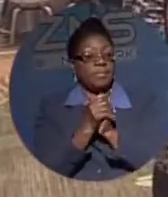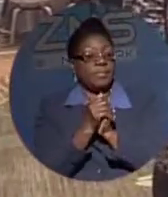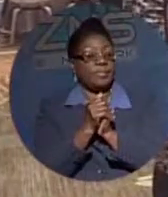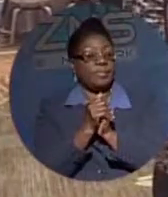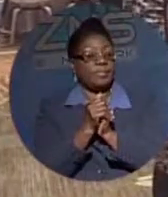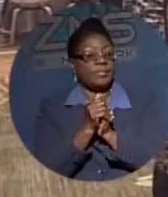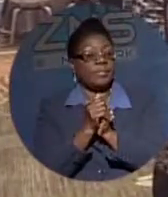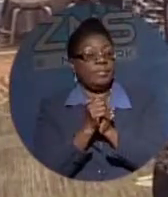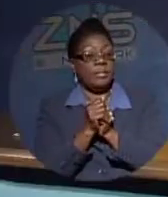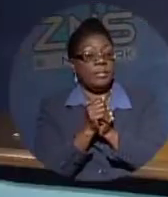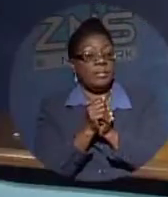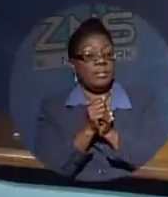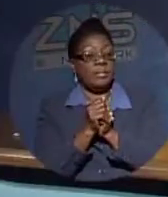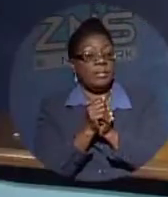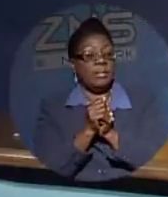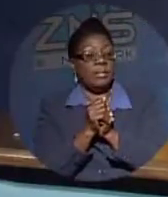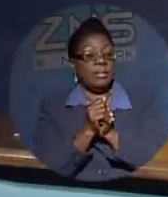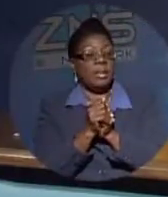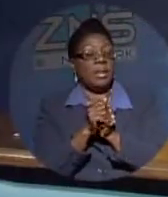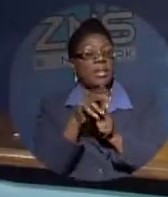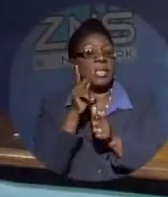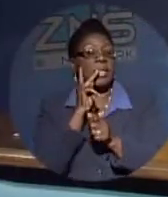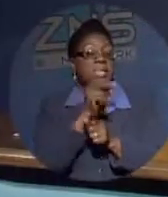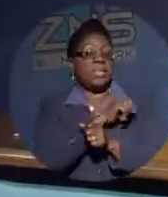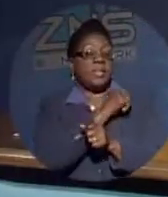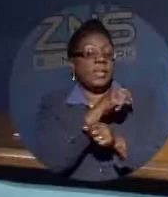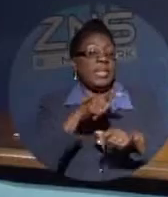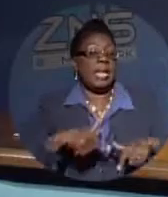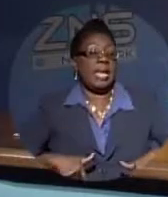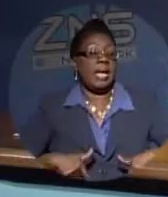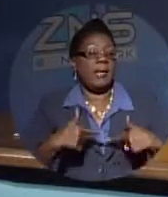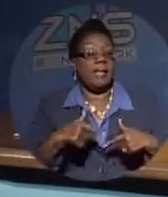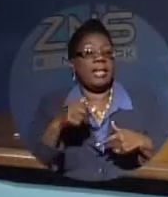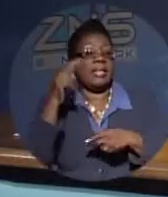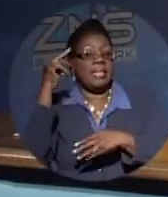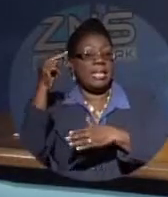Of course, that's Keishla Smith live at the Nassau Wyndham Resort.